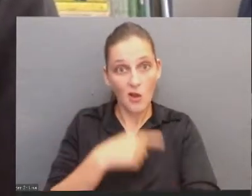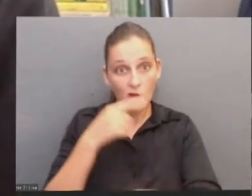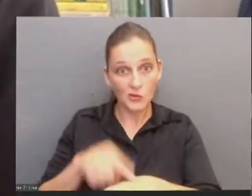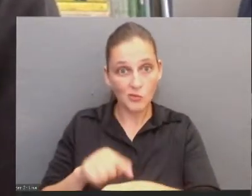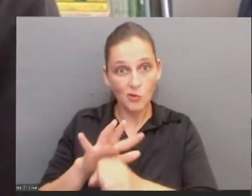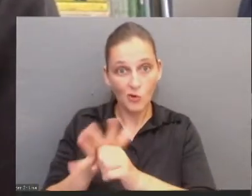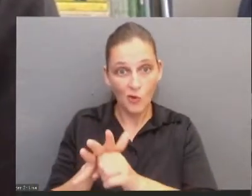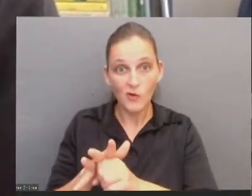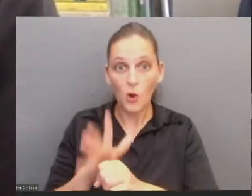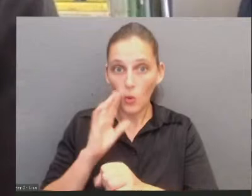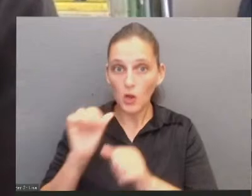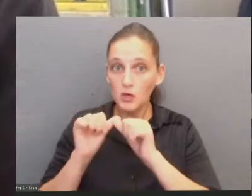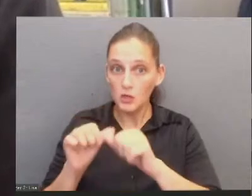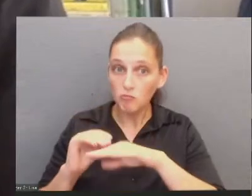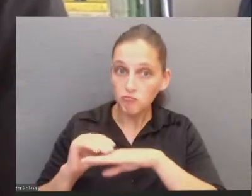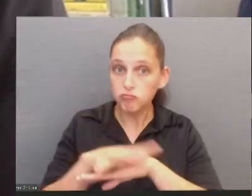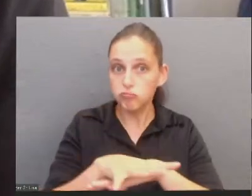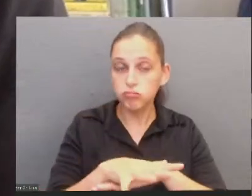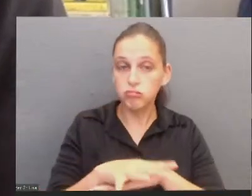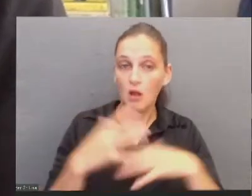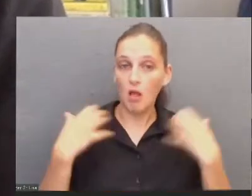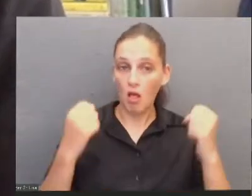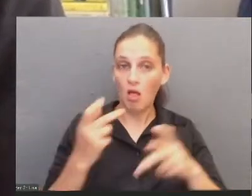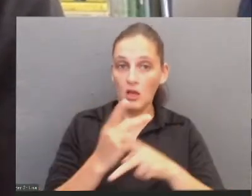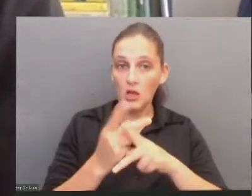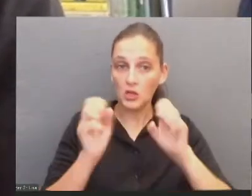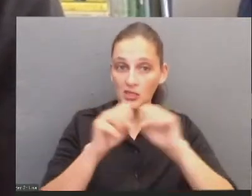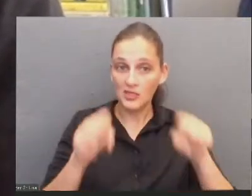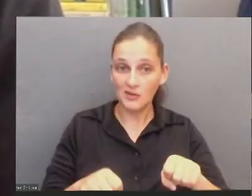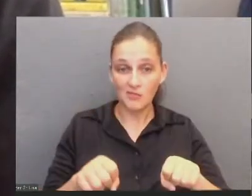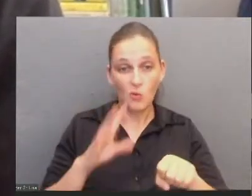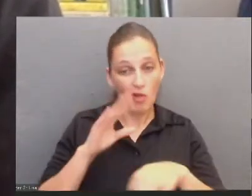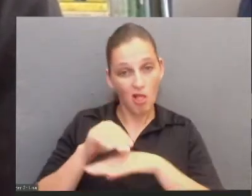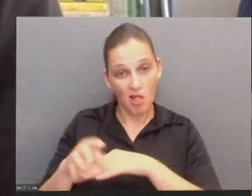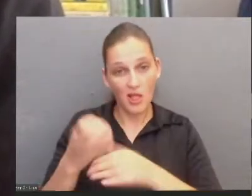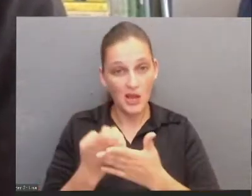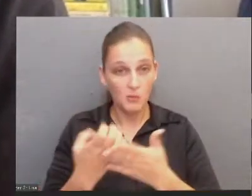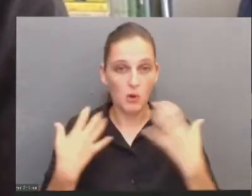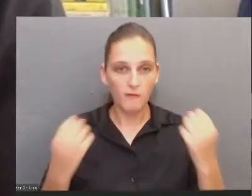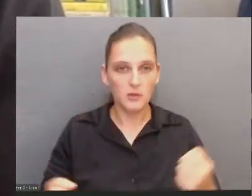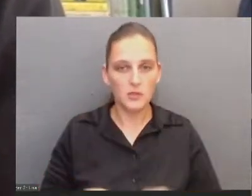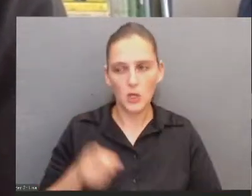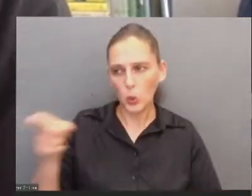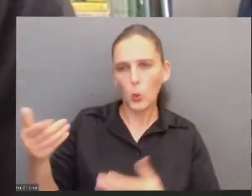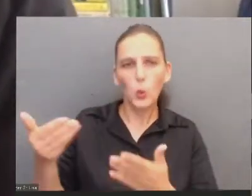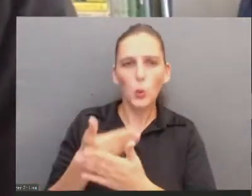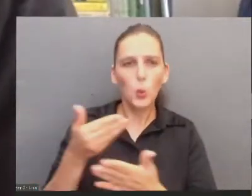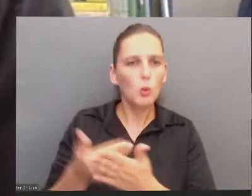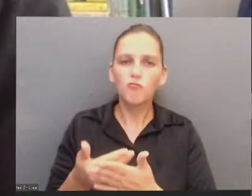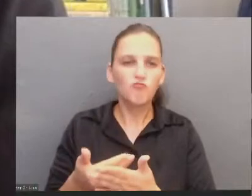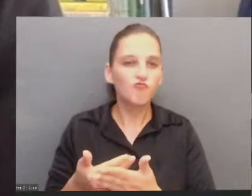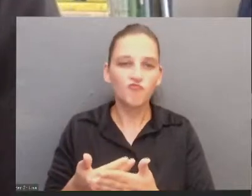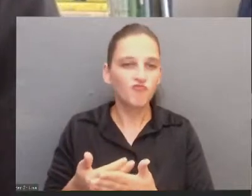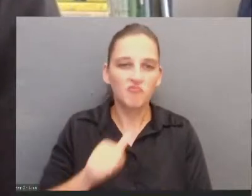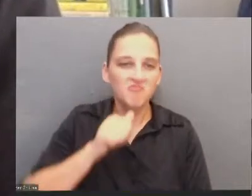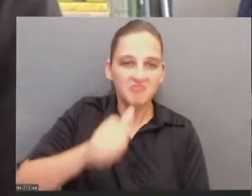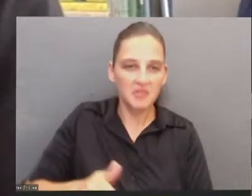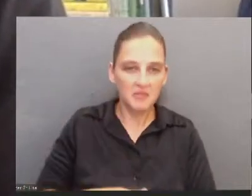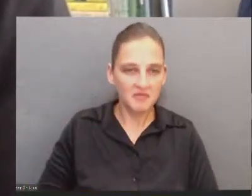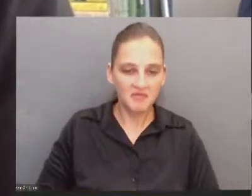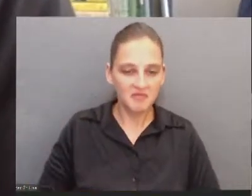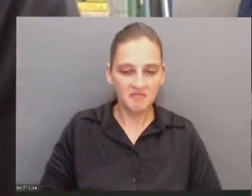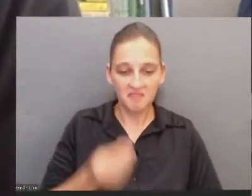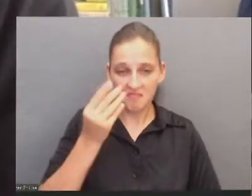and economic recovery. This is not a new phenomenon. Like I said, the ME community saw it coming from a mile